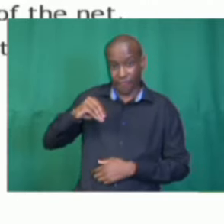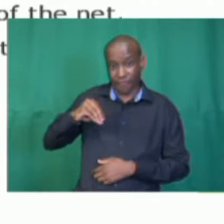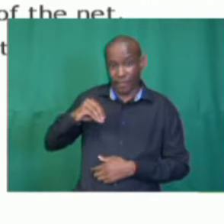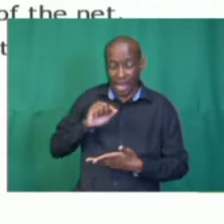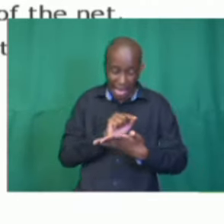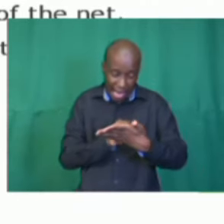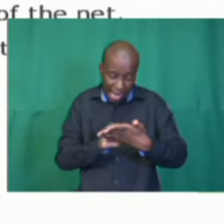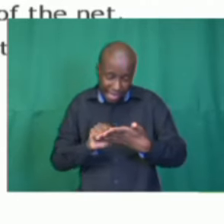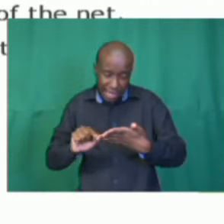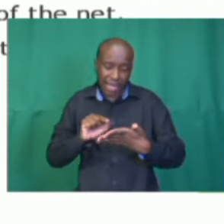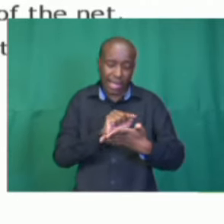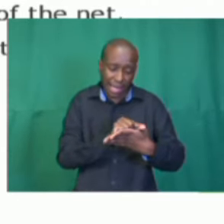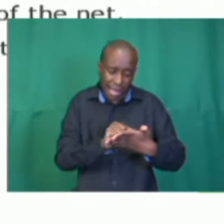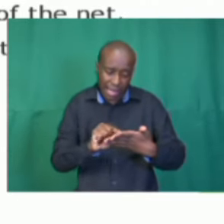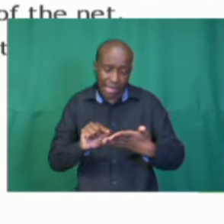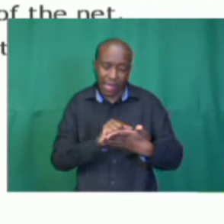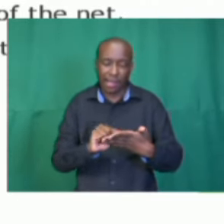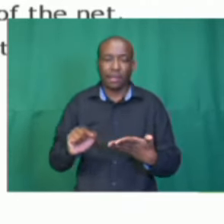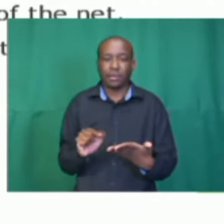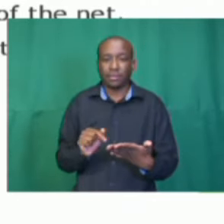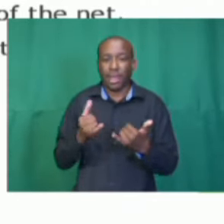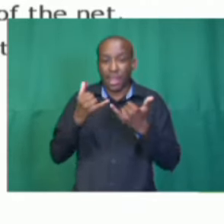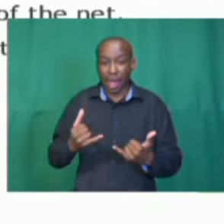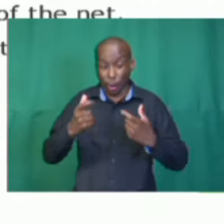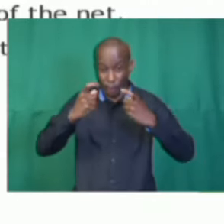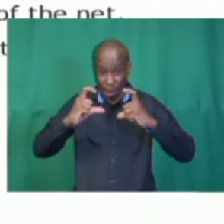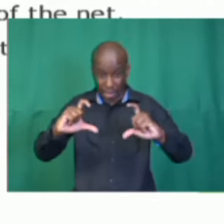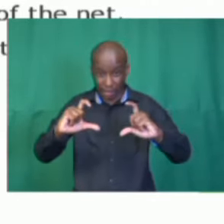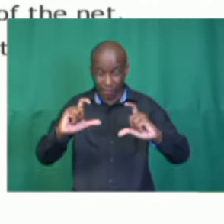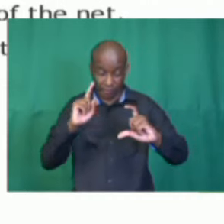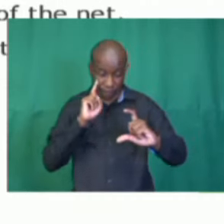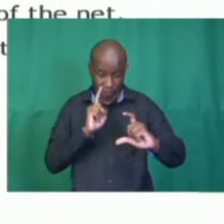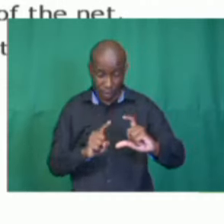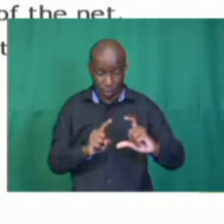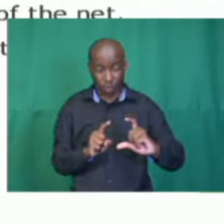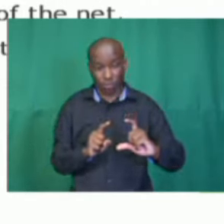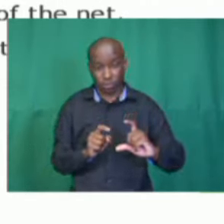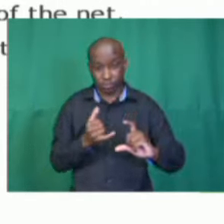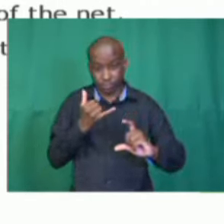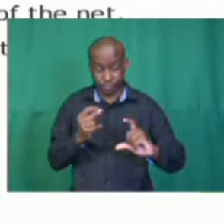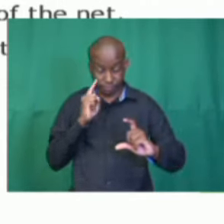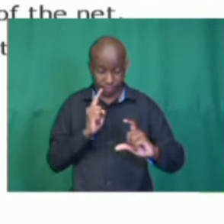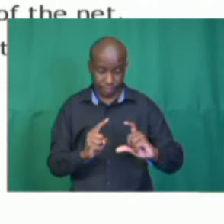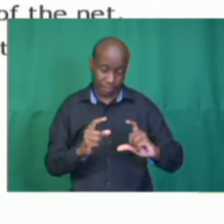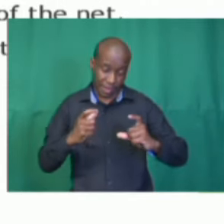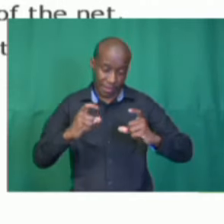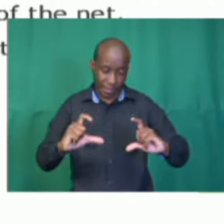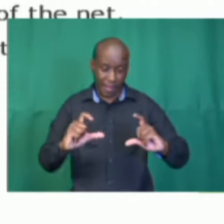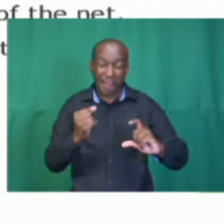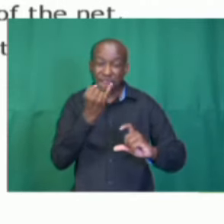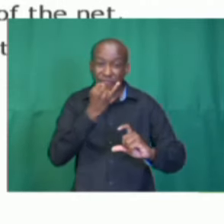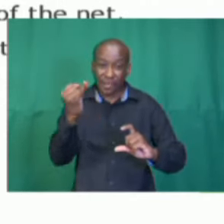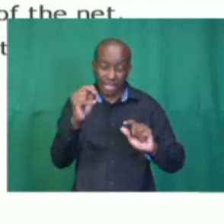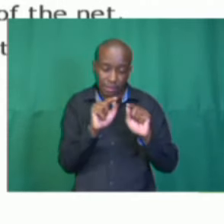You underline those things. So let us take a look at the passage together now. Okay, we are going to look at the first